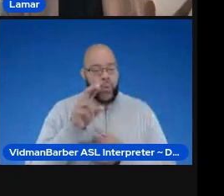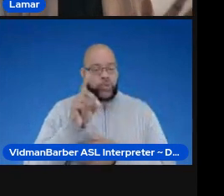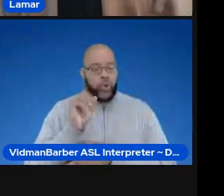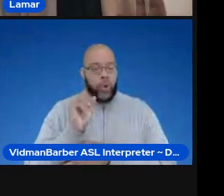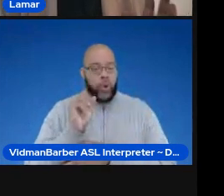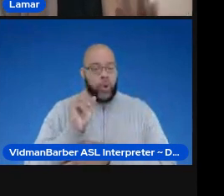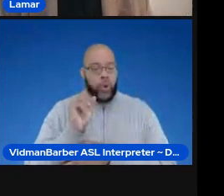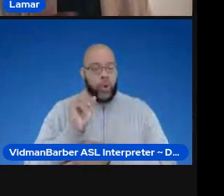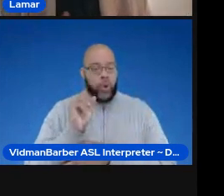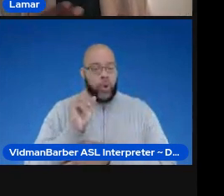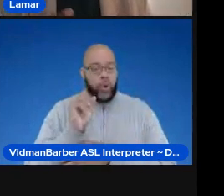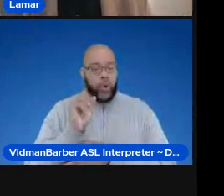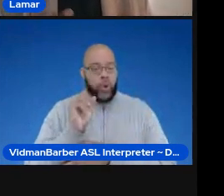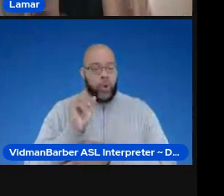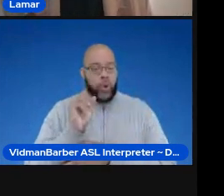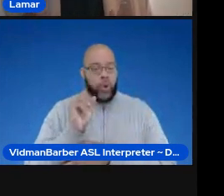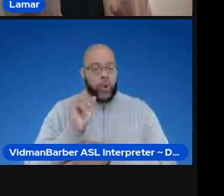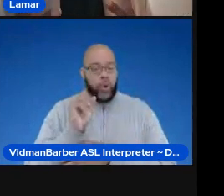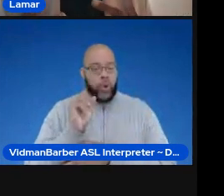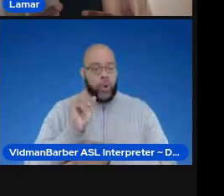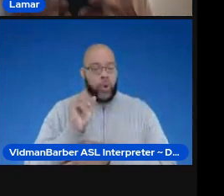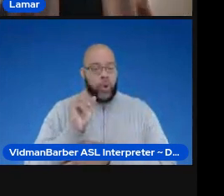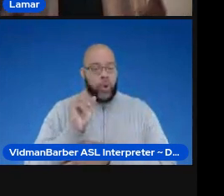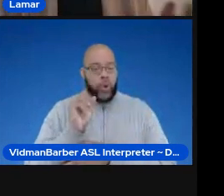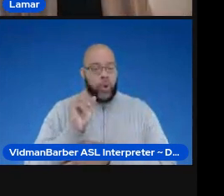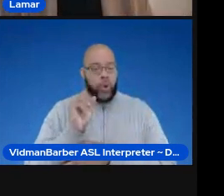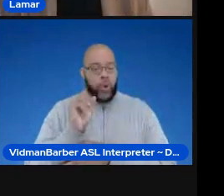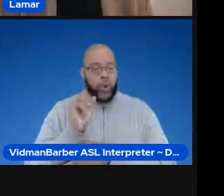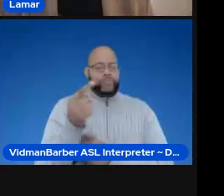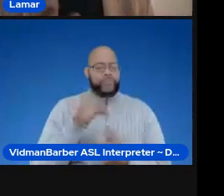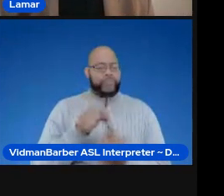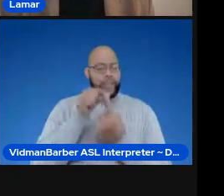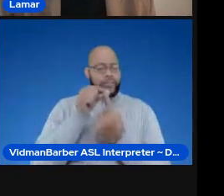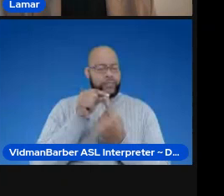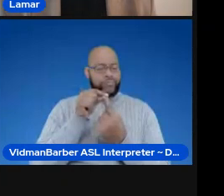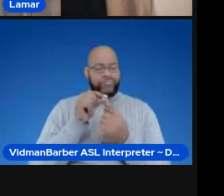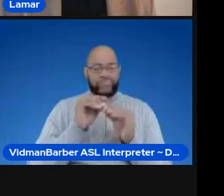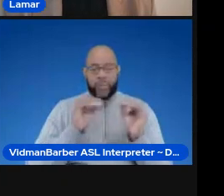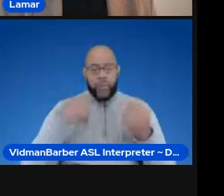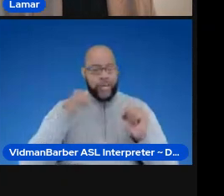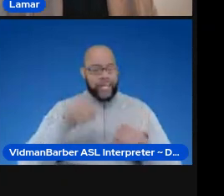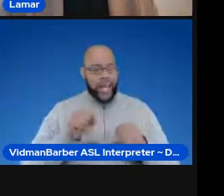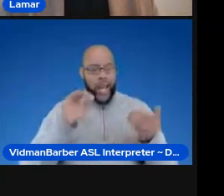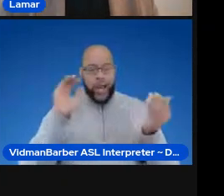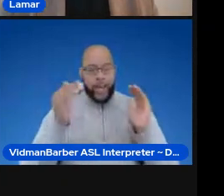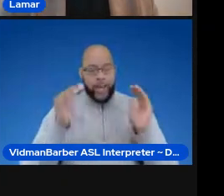this protein pretty much stands on its own with nothing much that we can compare it to.